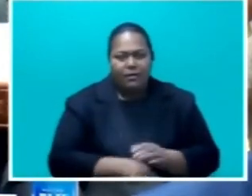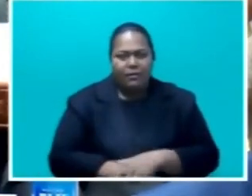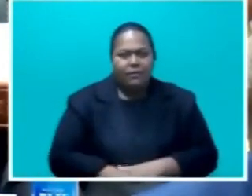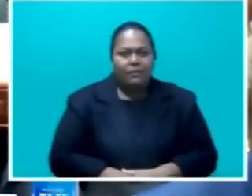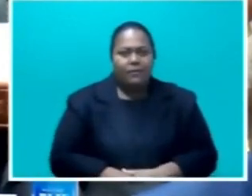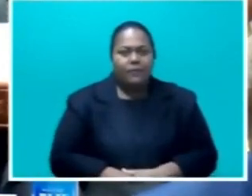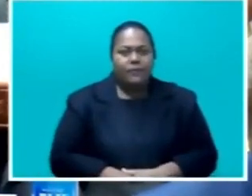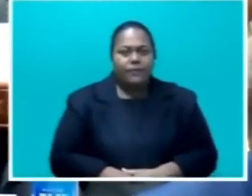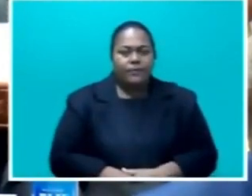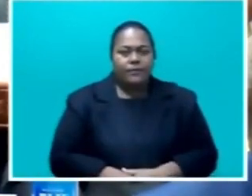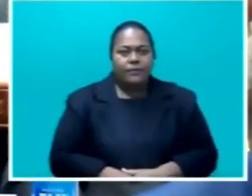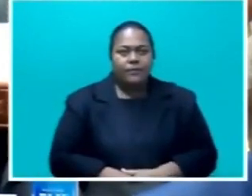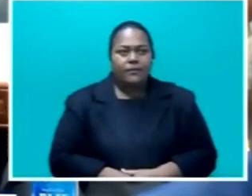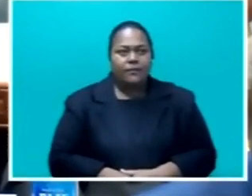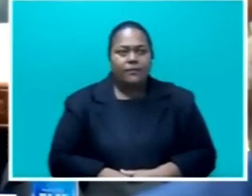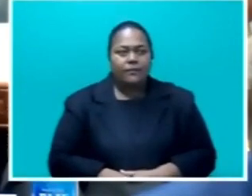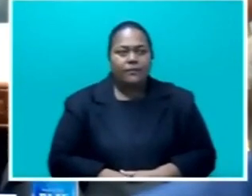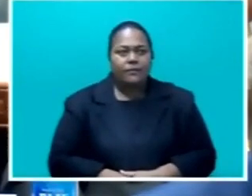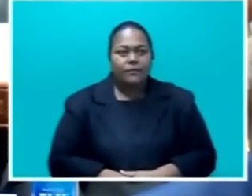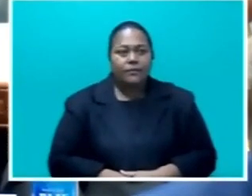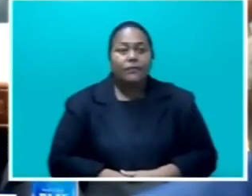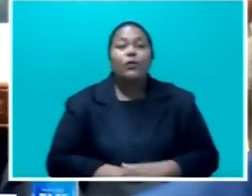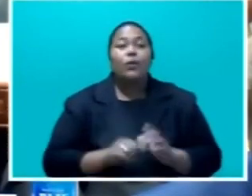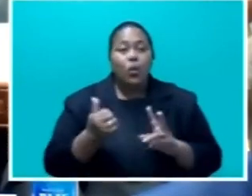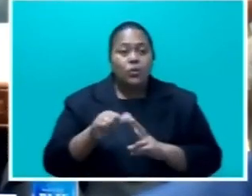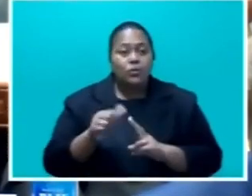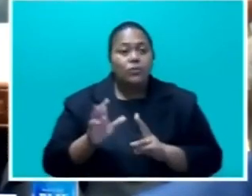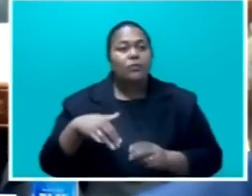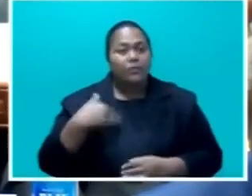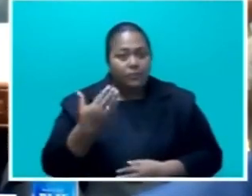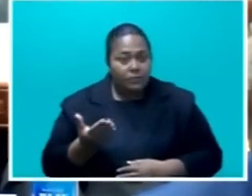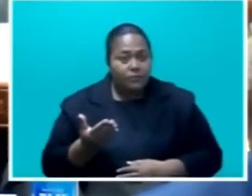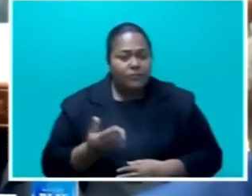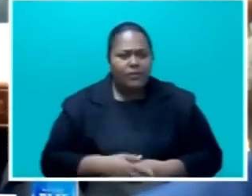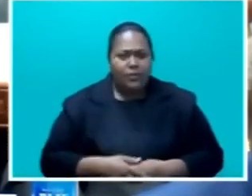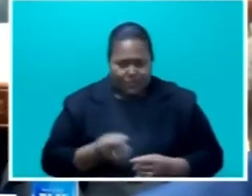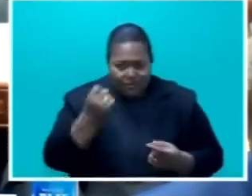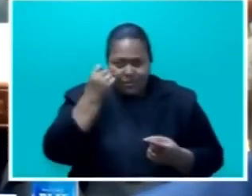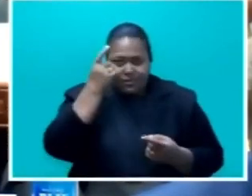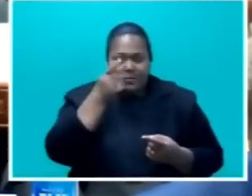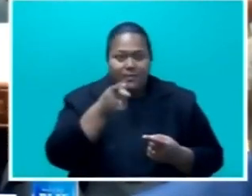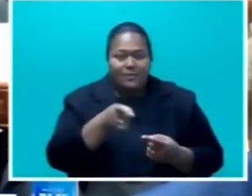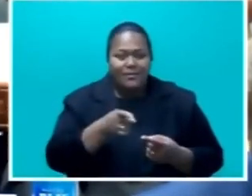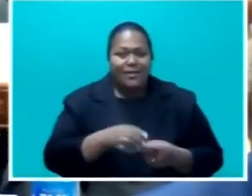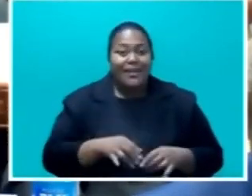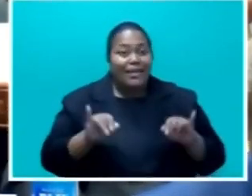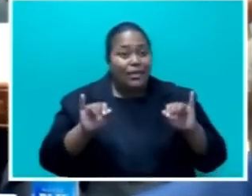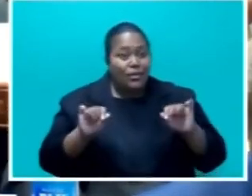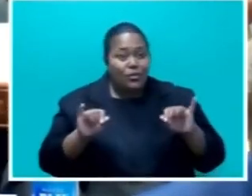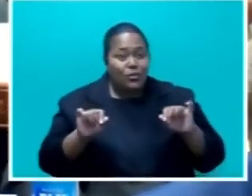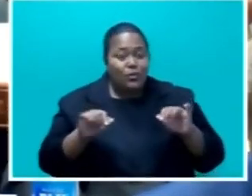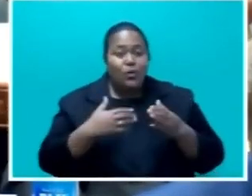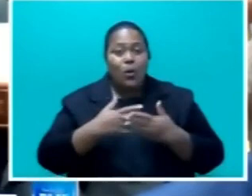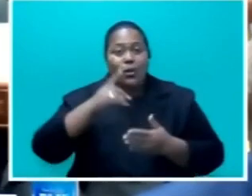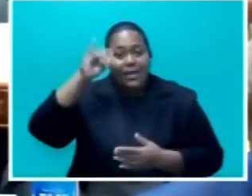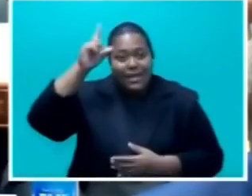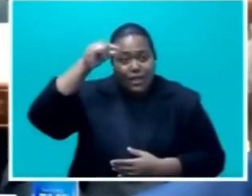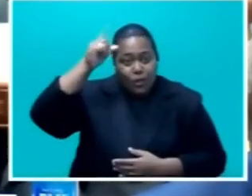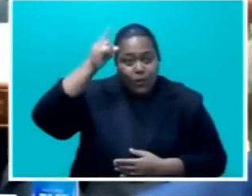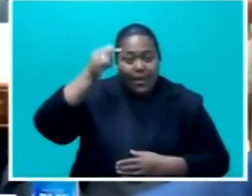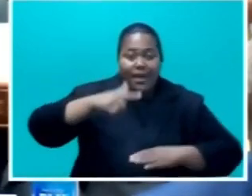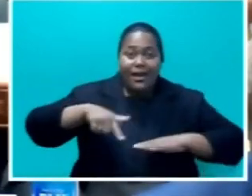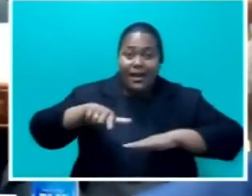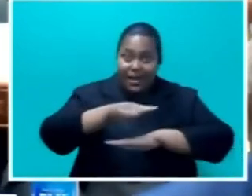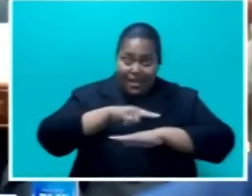We have also always, Mr. Speaker, recognized that matters concerning iTaukei land